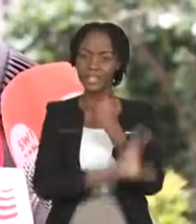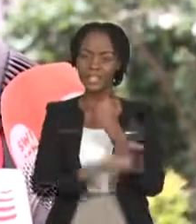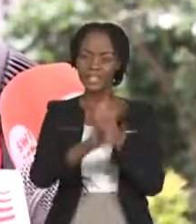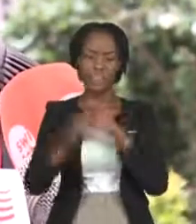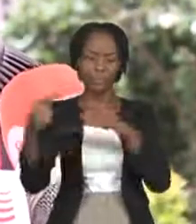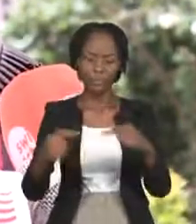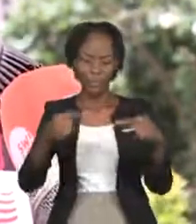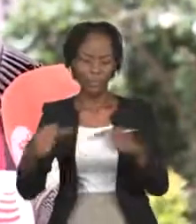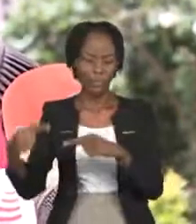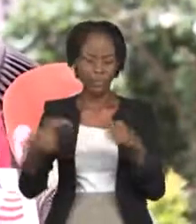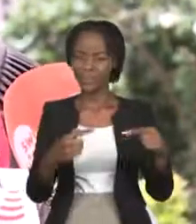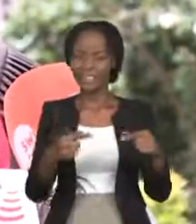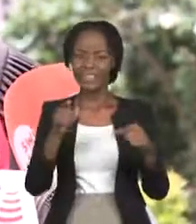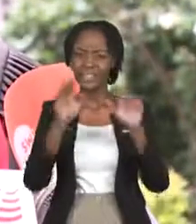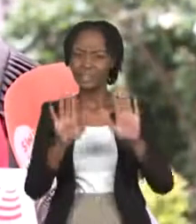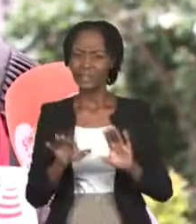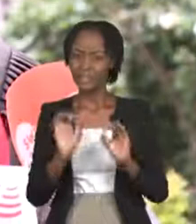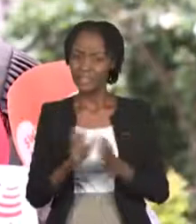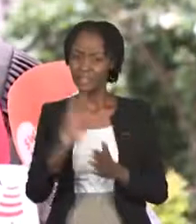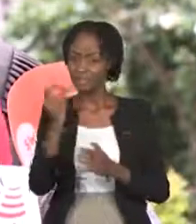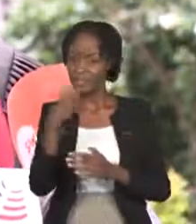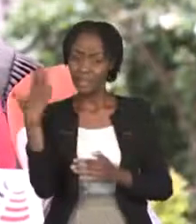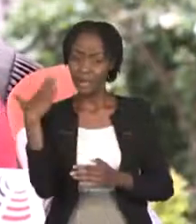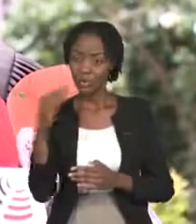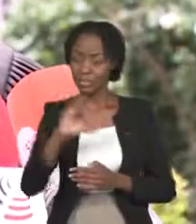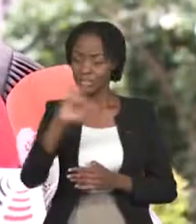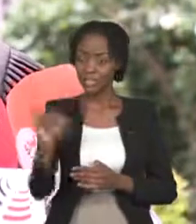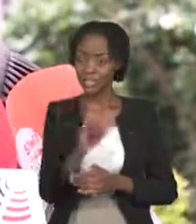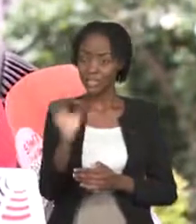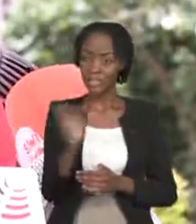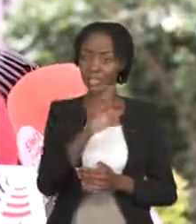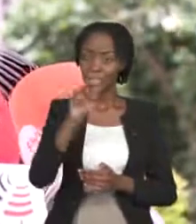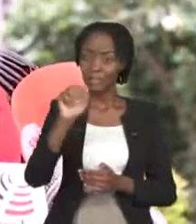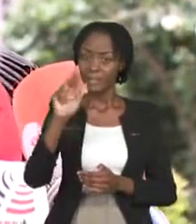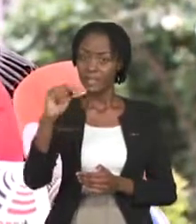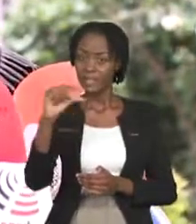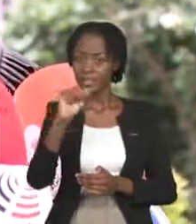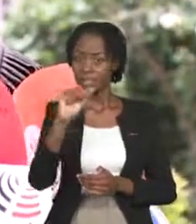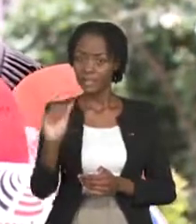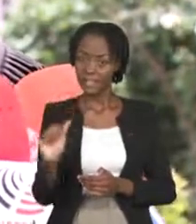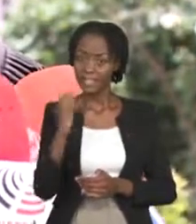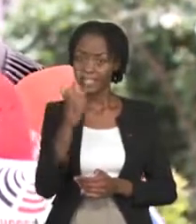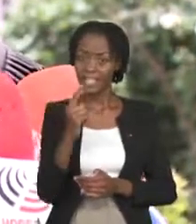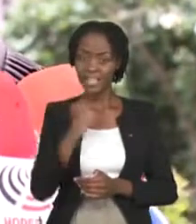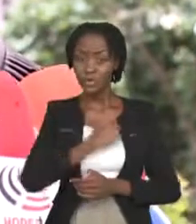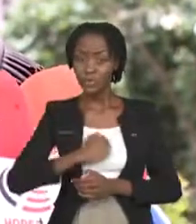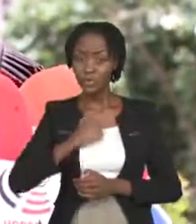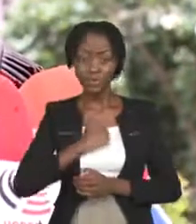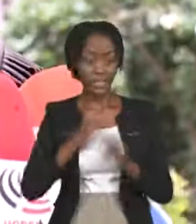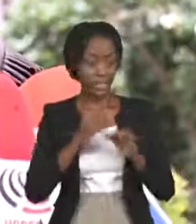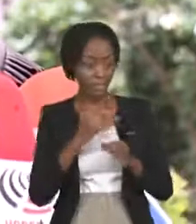And 2 months ago, the Chief Justice himself said, if he wronged the president, he apologizes for it.